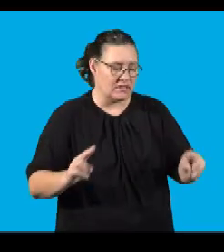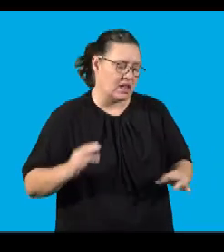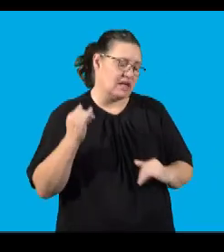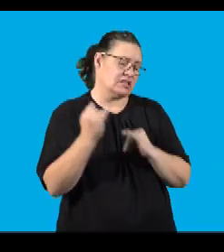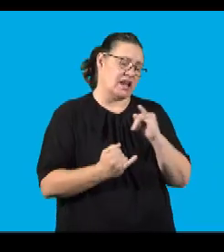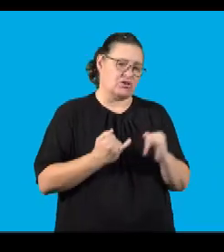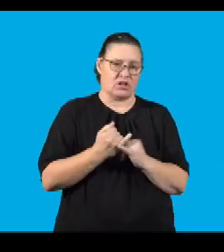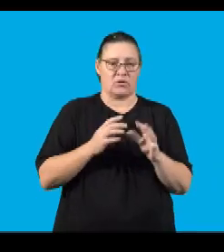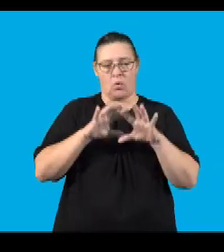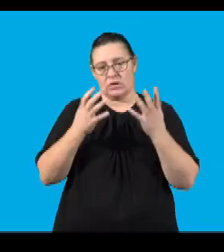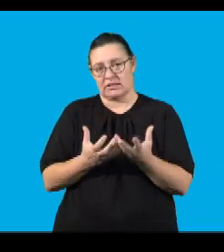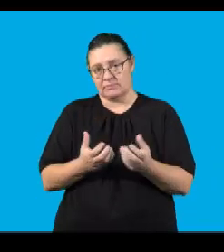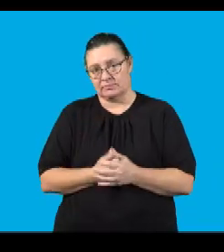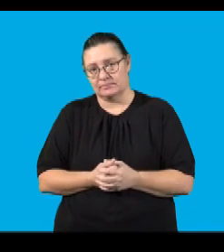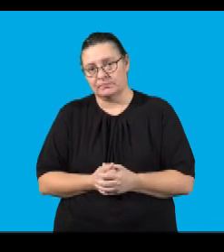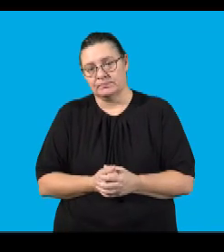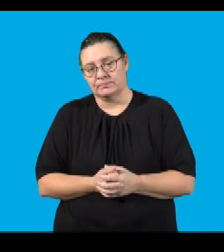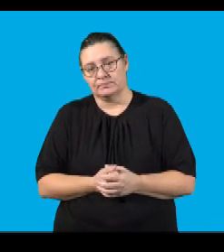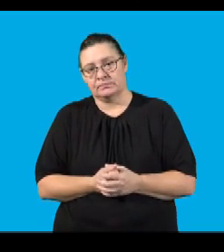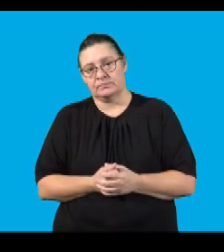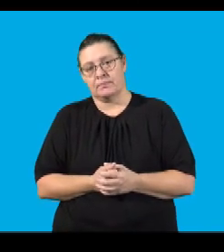even the world.